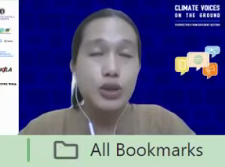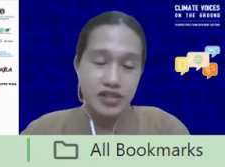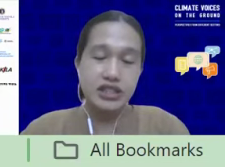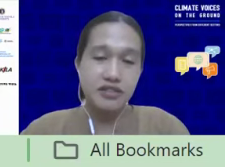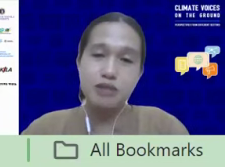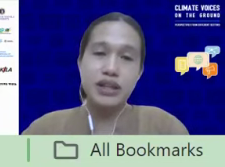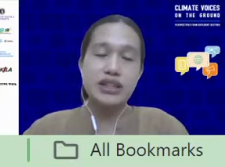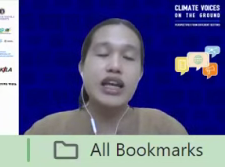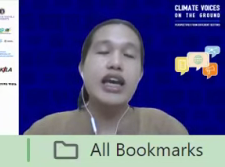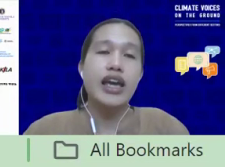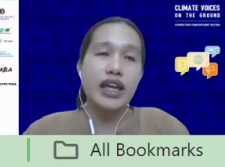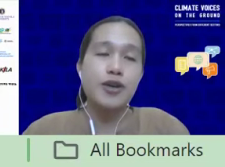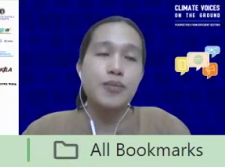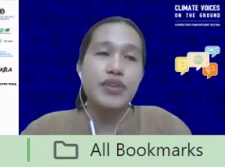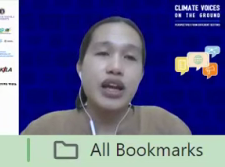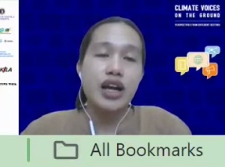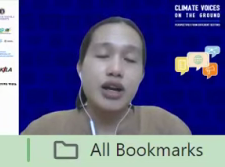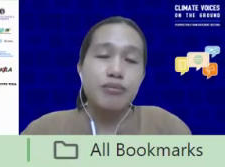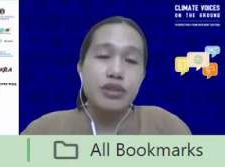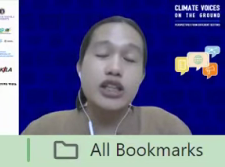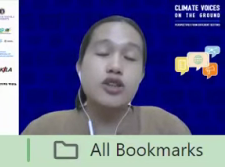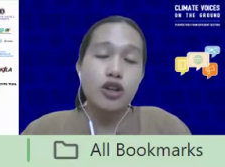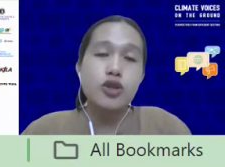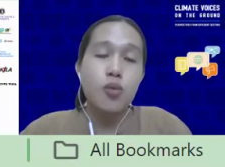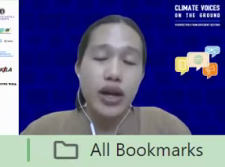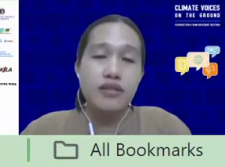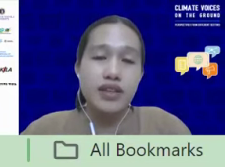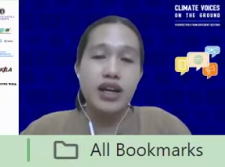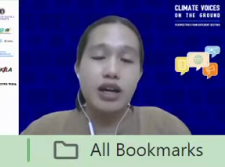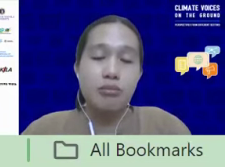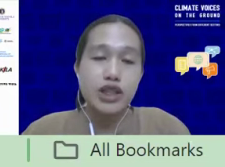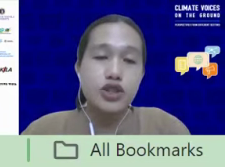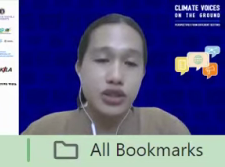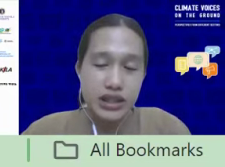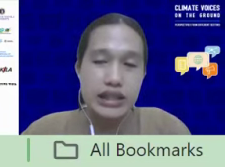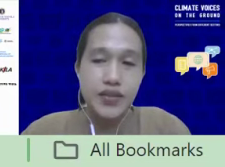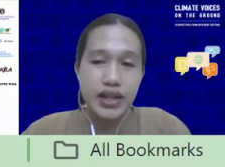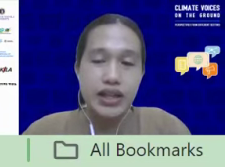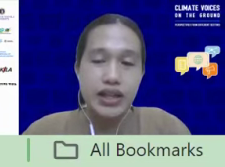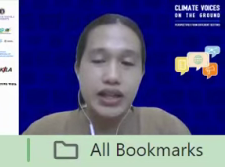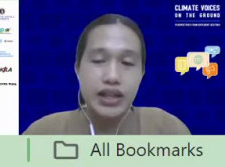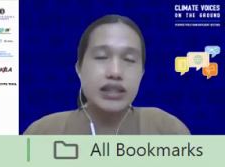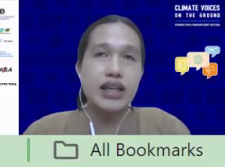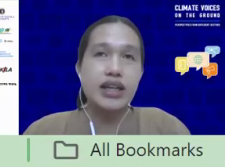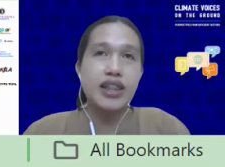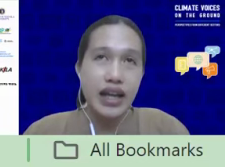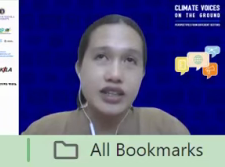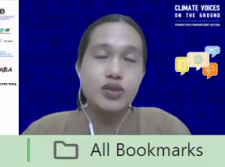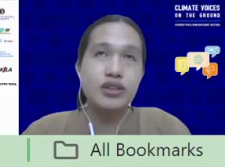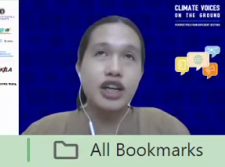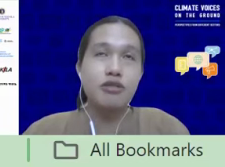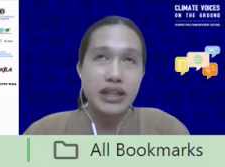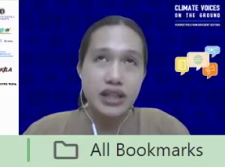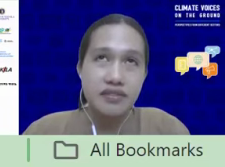climate activists in the Philippines. And that's also one of the major concern, really. It's the threats